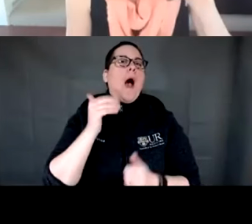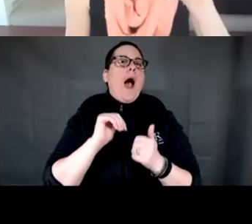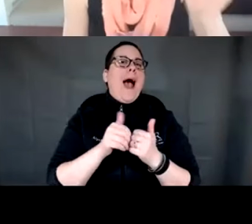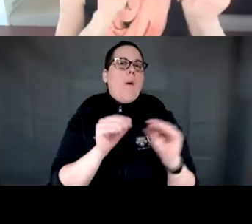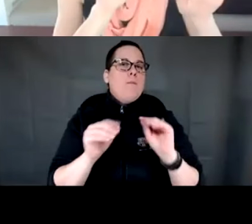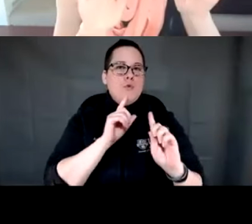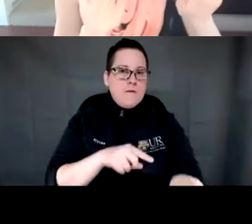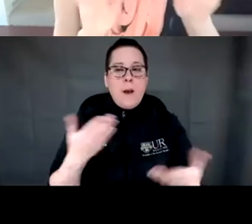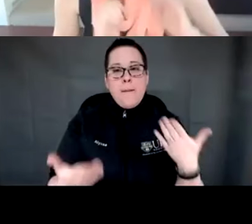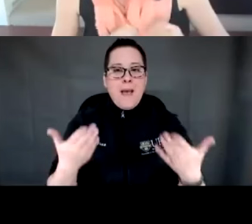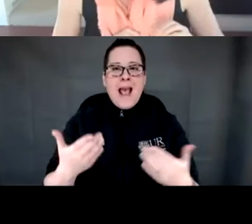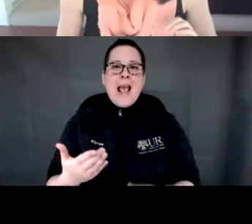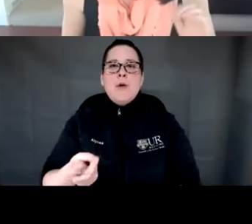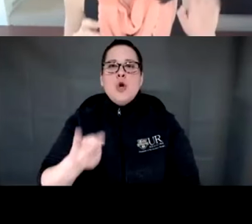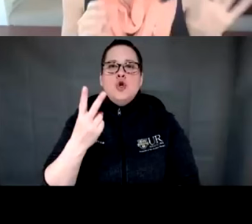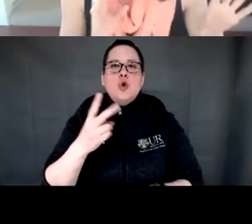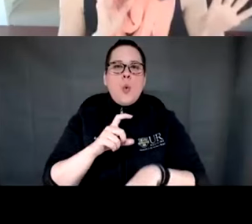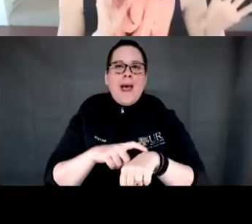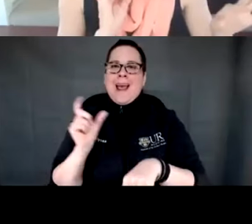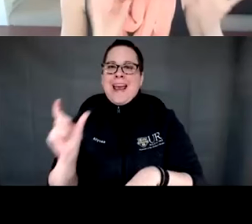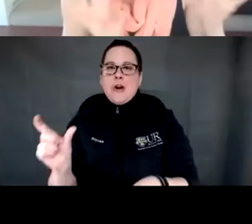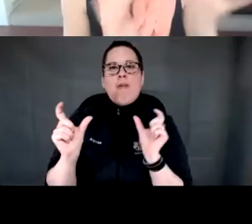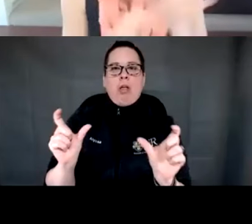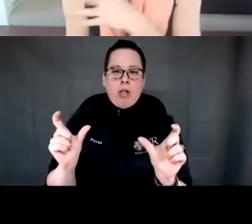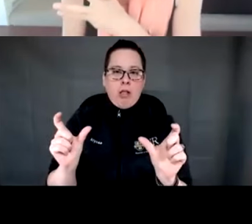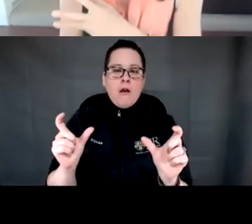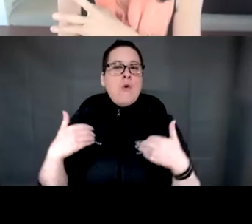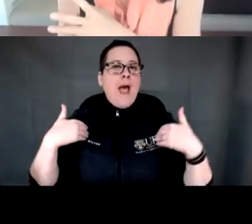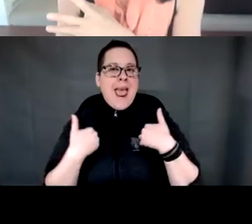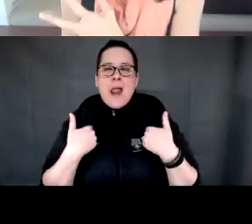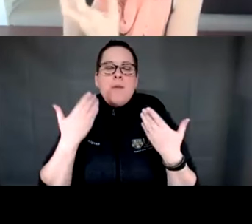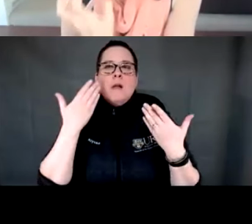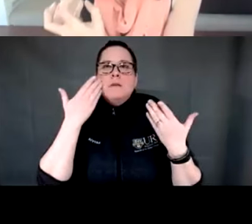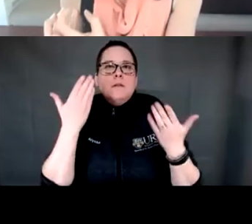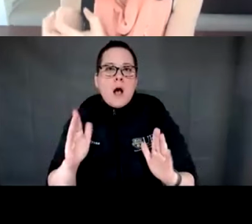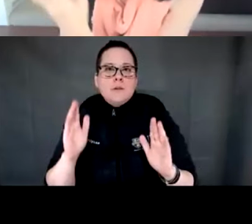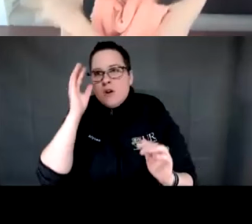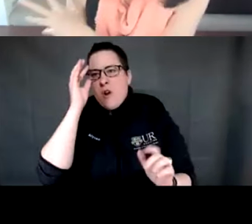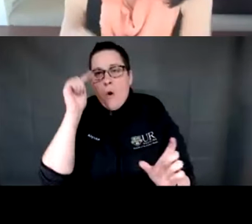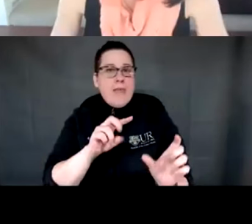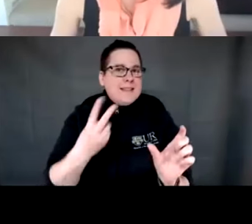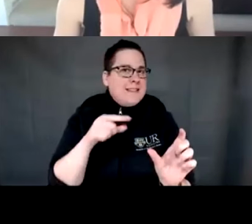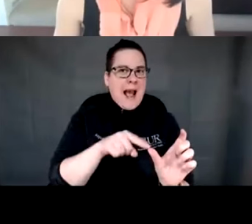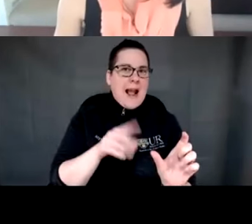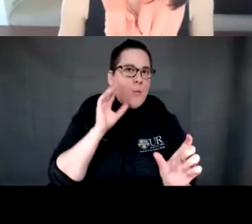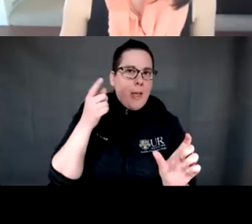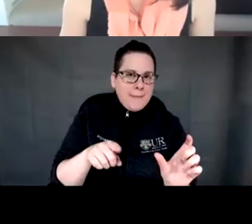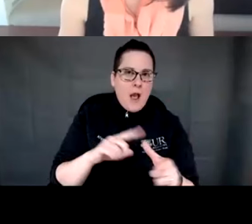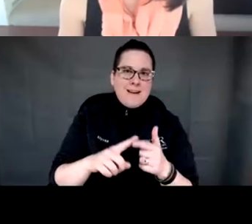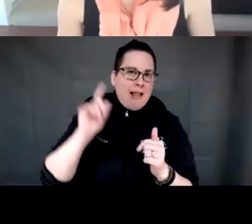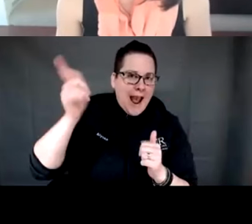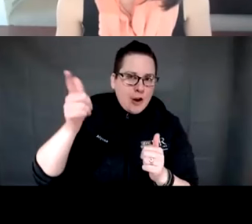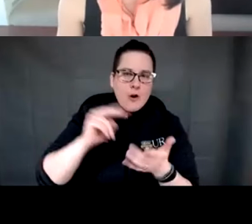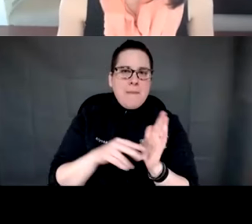You might have a 2-interval situation so that the animal doesn't know what the second stimulus will be until late in the trial, so